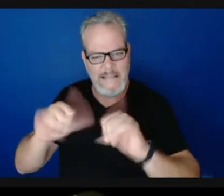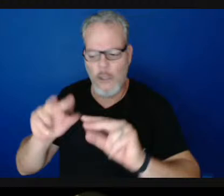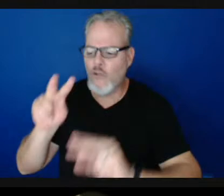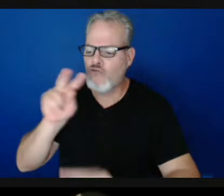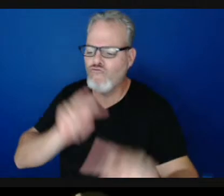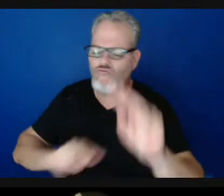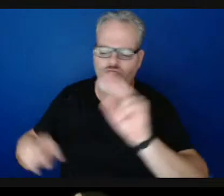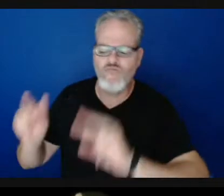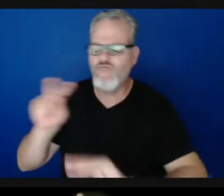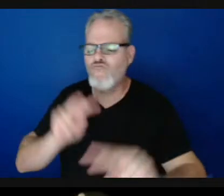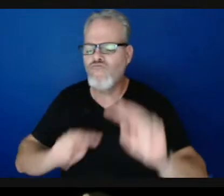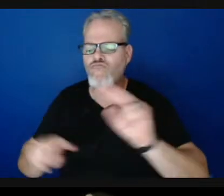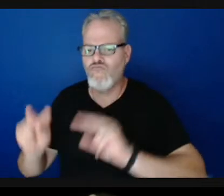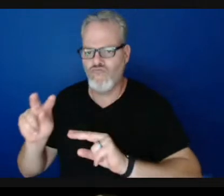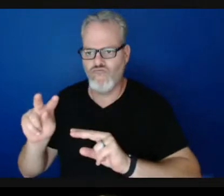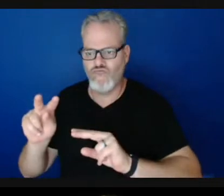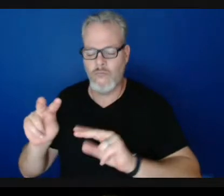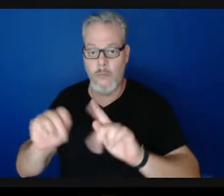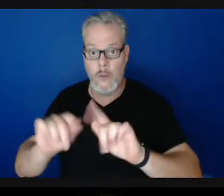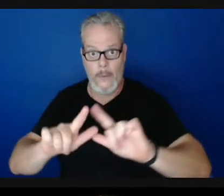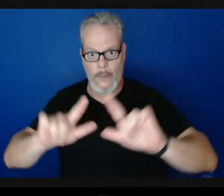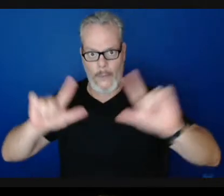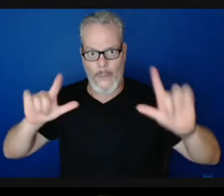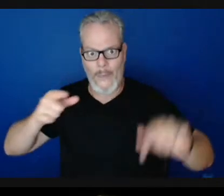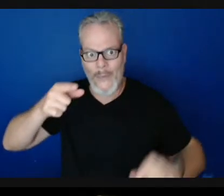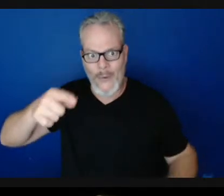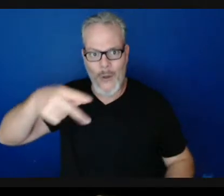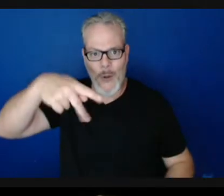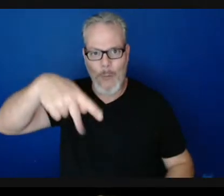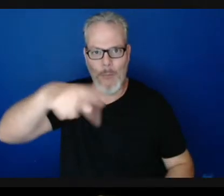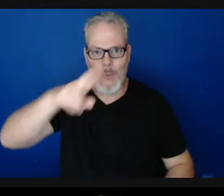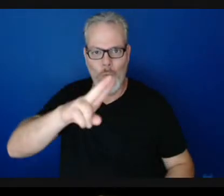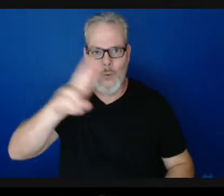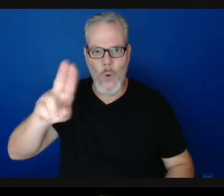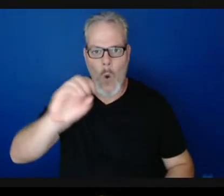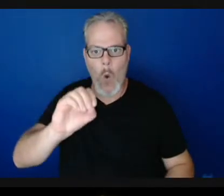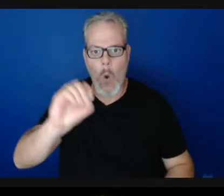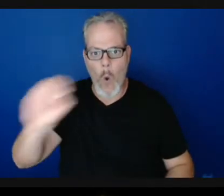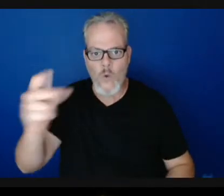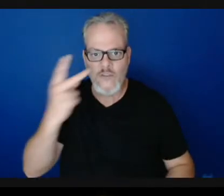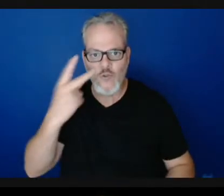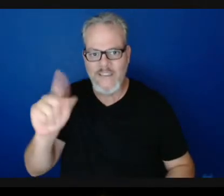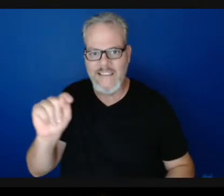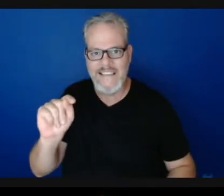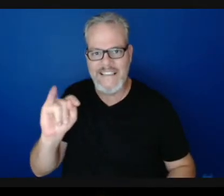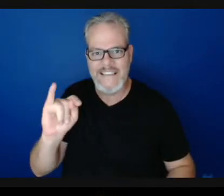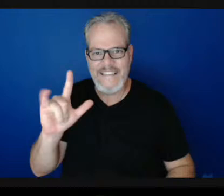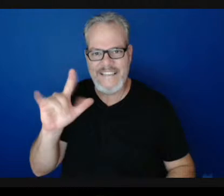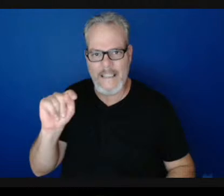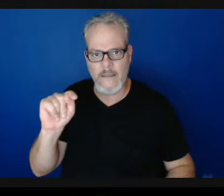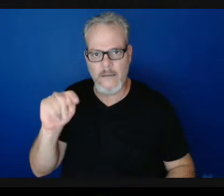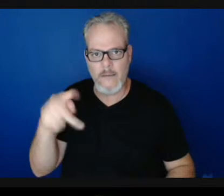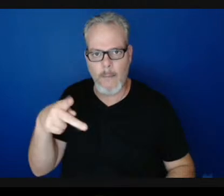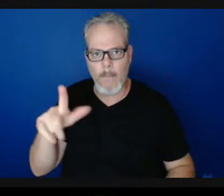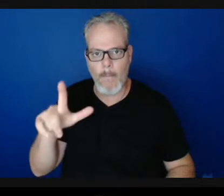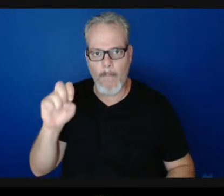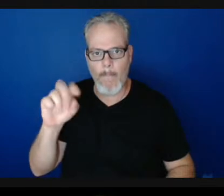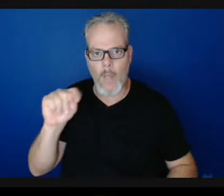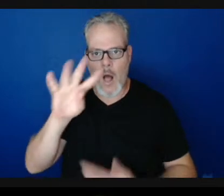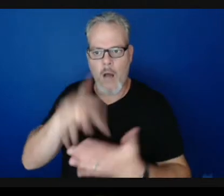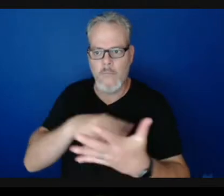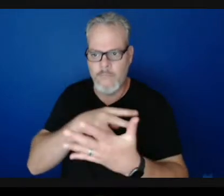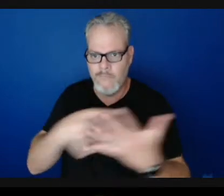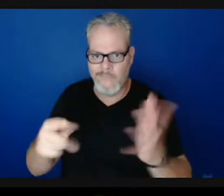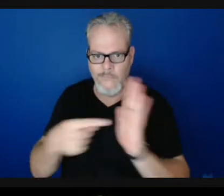So closer in at Pu'u'o, here's what the tilt plot looks like. And we've looked at this green line showing inflation at the reservoir